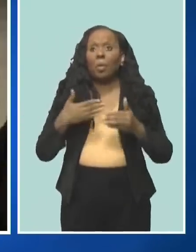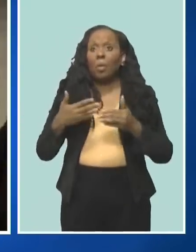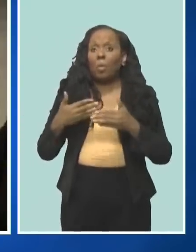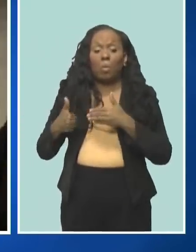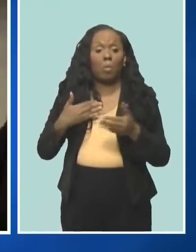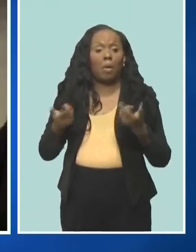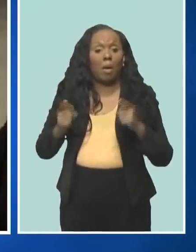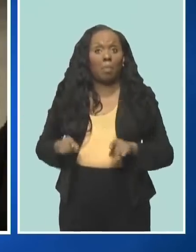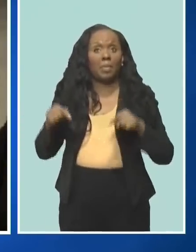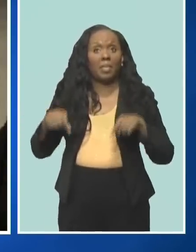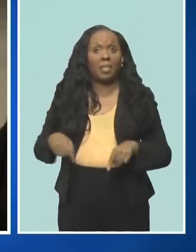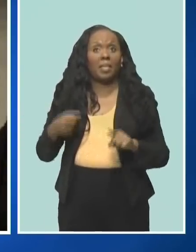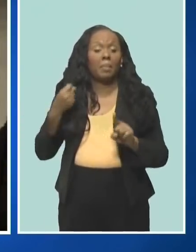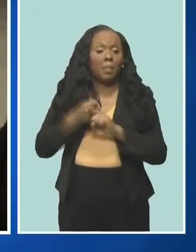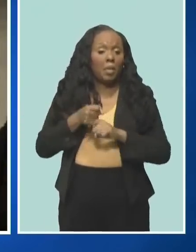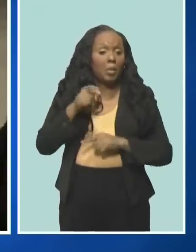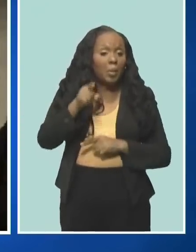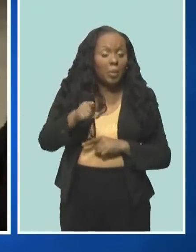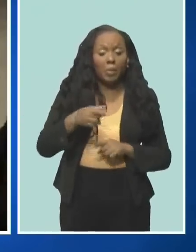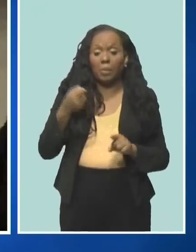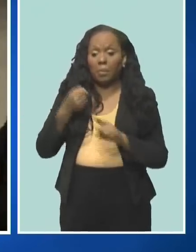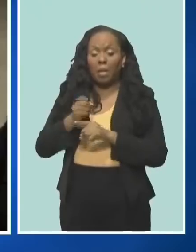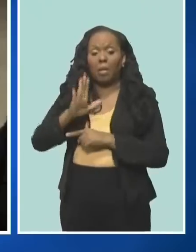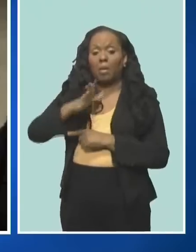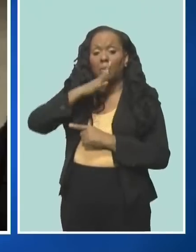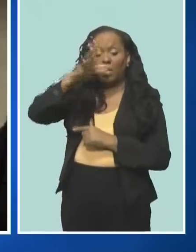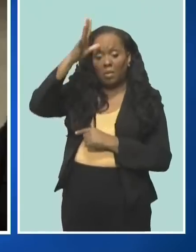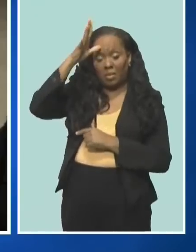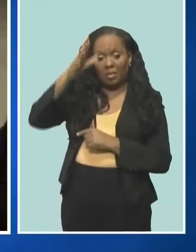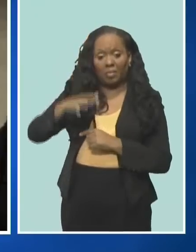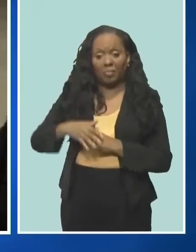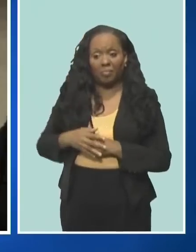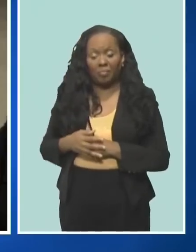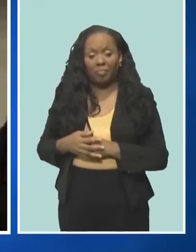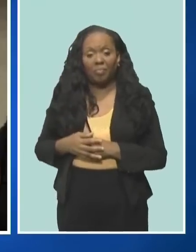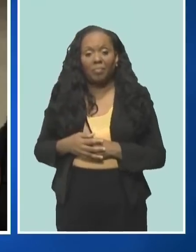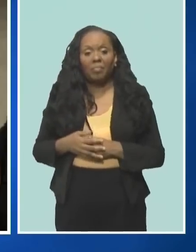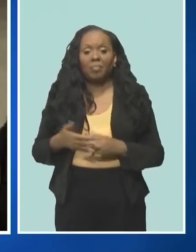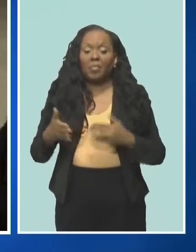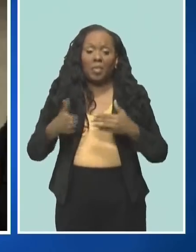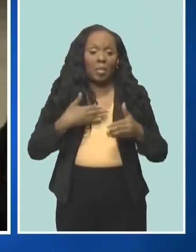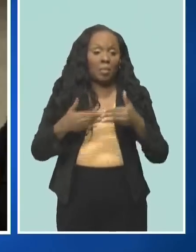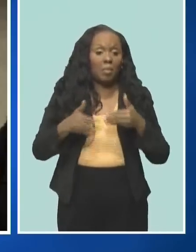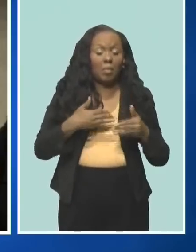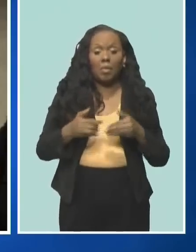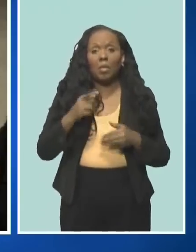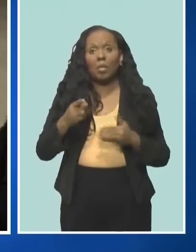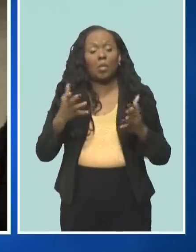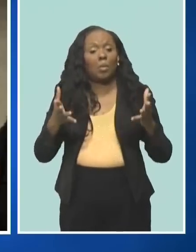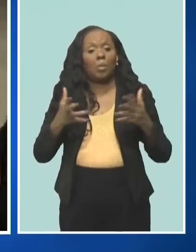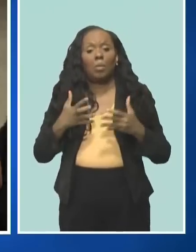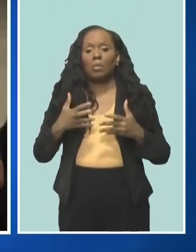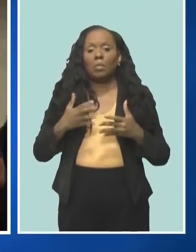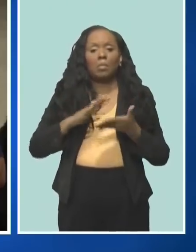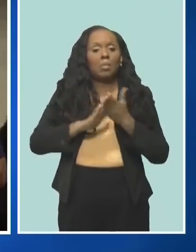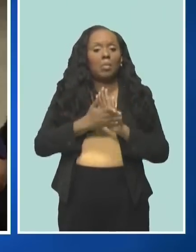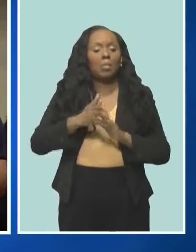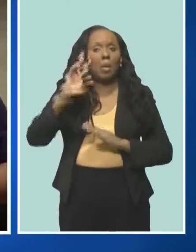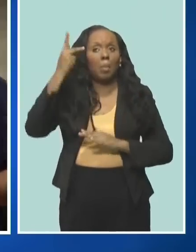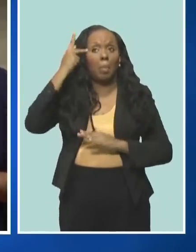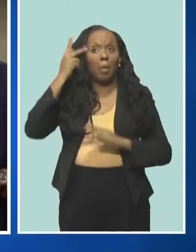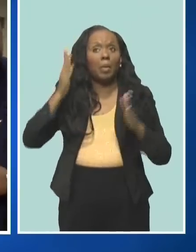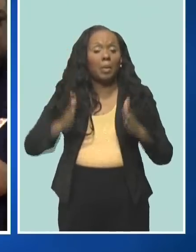parents, and whether or not you want to become a parliamentarian,